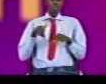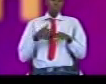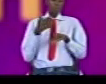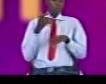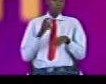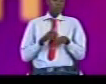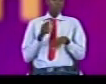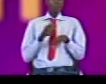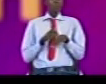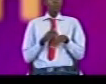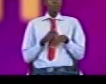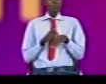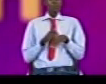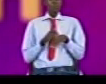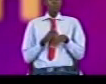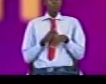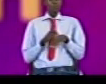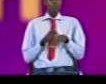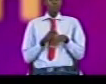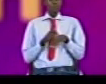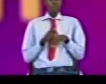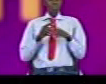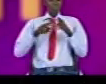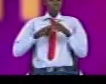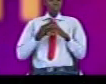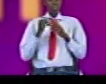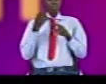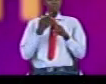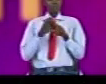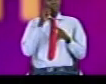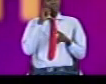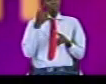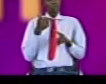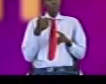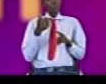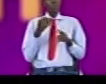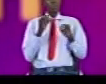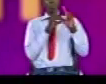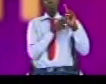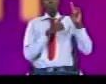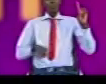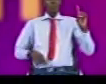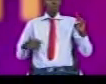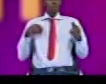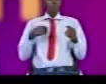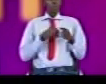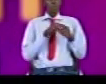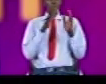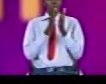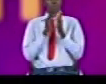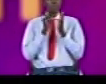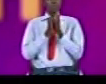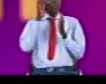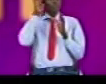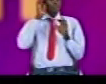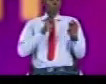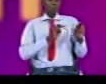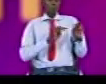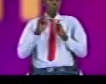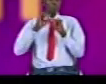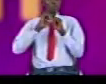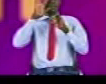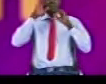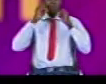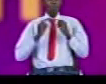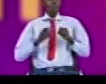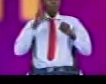event, especially starting from tomorrow. Oh Lord, we pray that you'll move in your power. You'll move